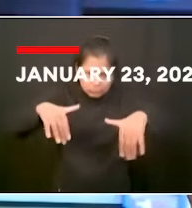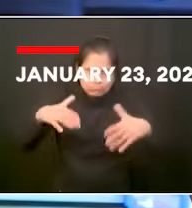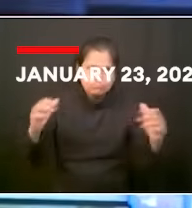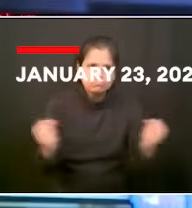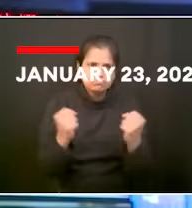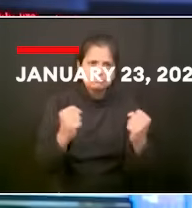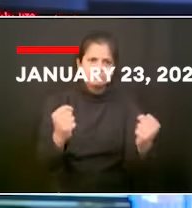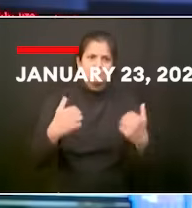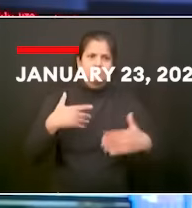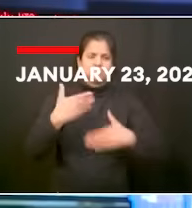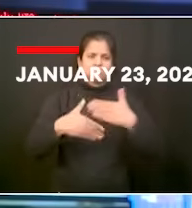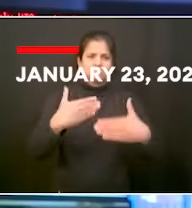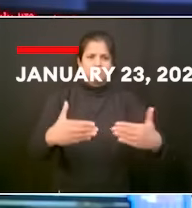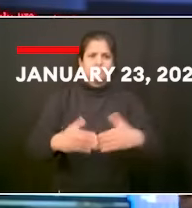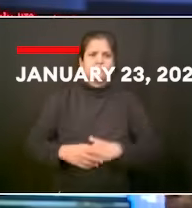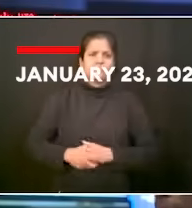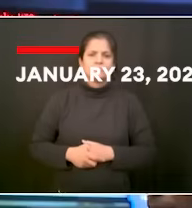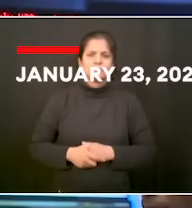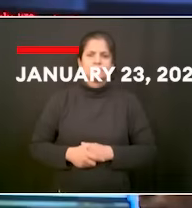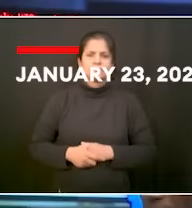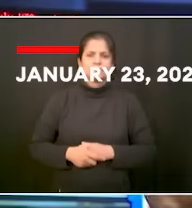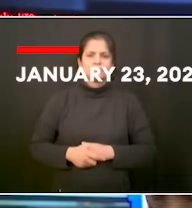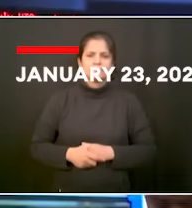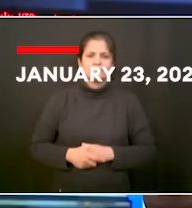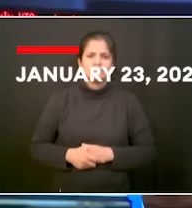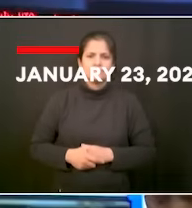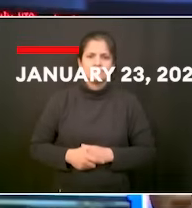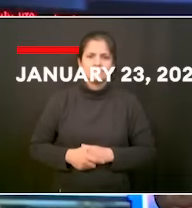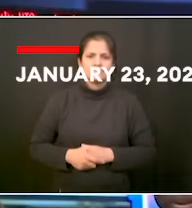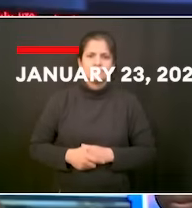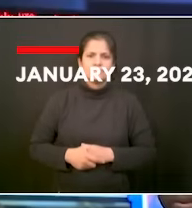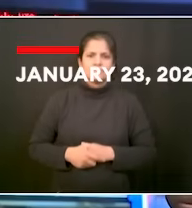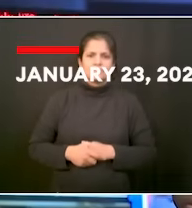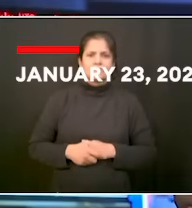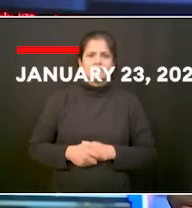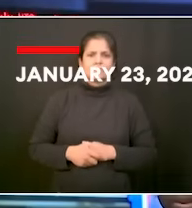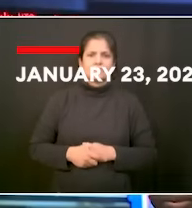one on the railroad? Sorry. Sorry, Jenna had to leave. Yeah.